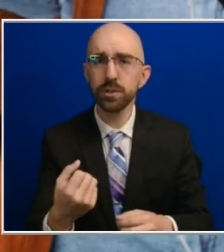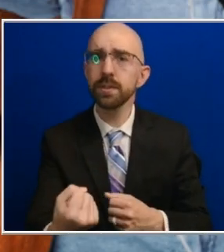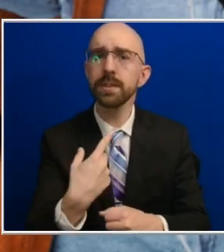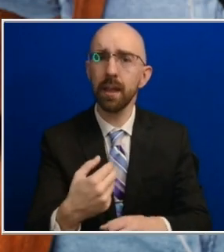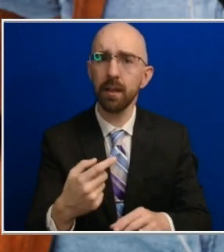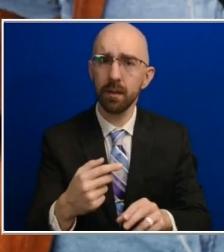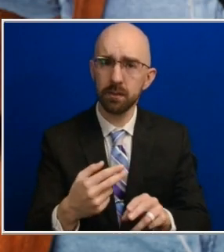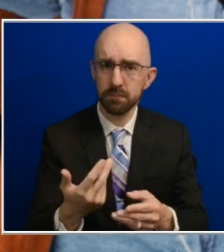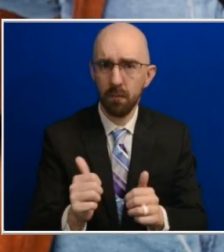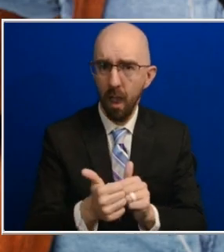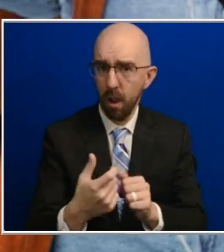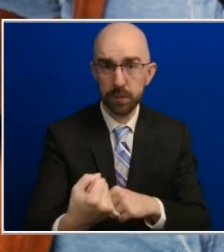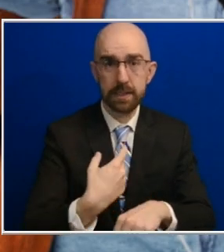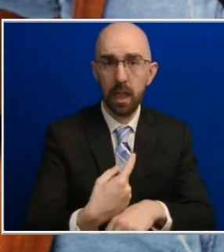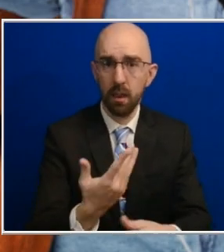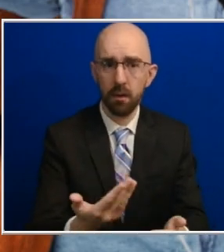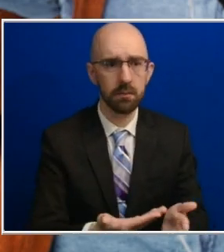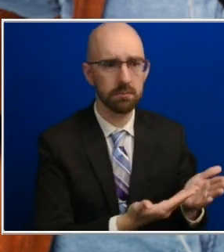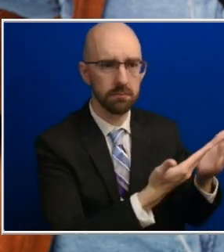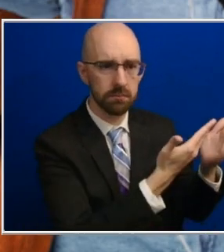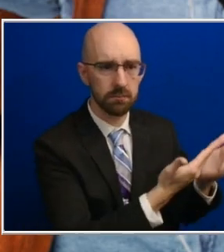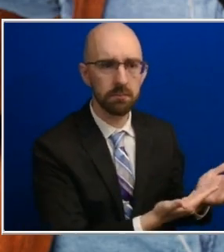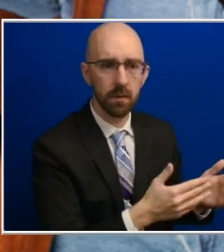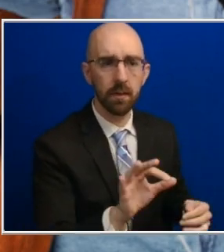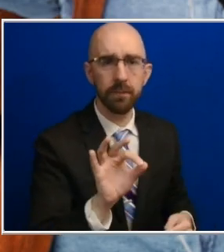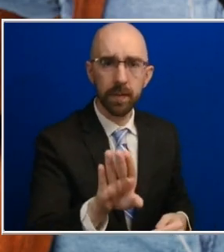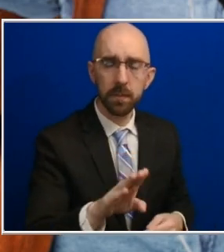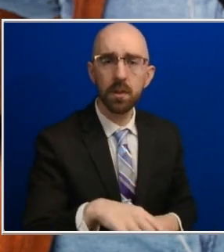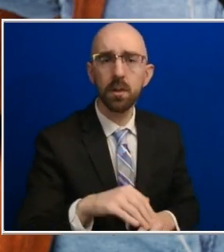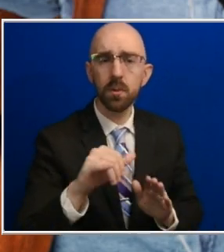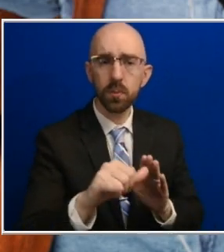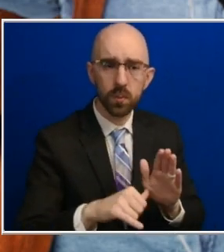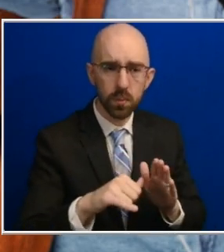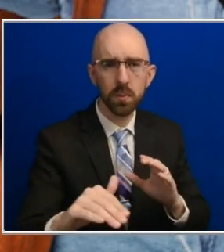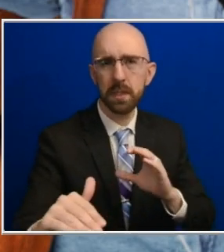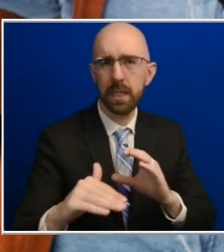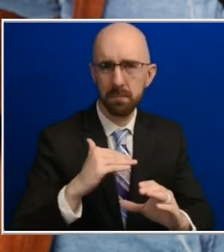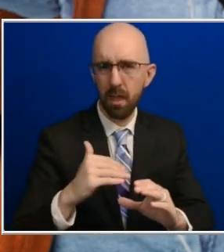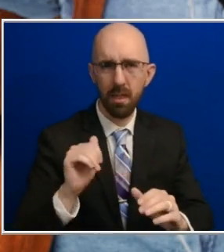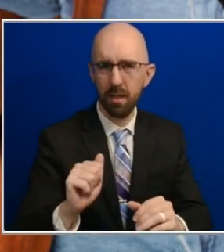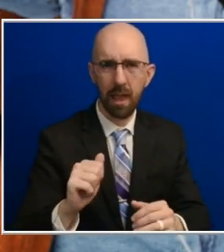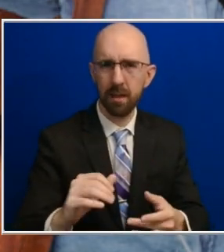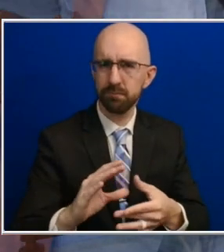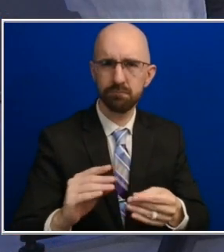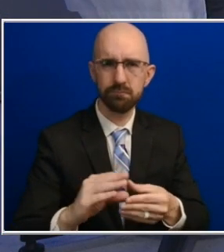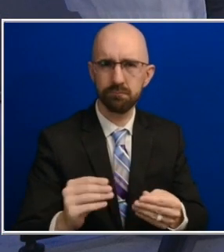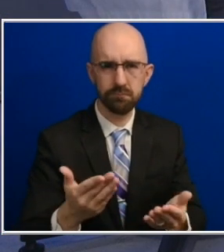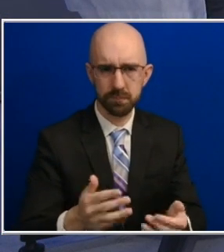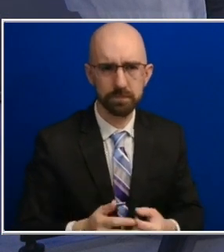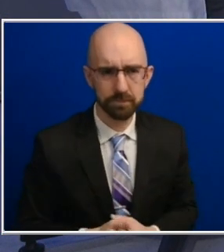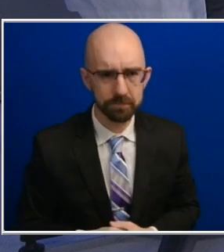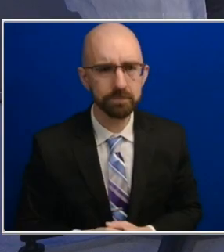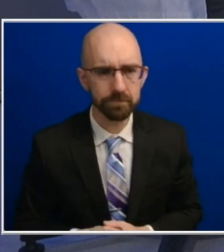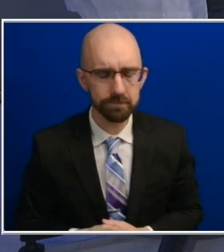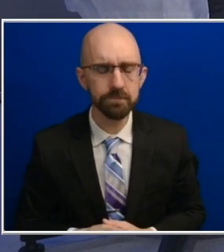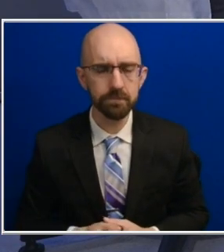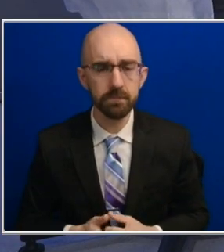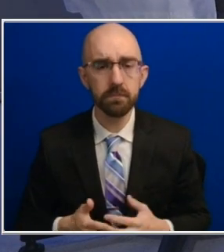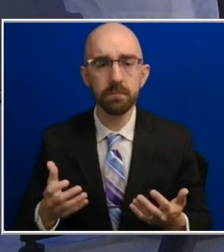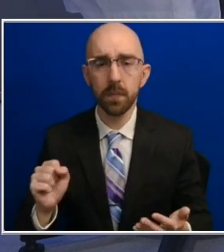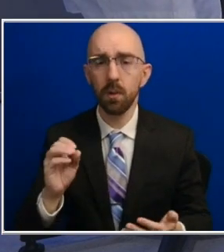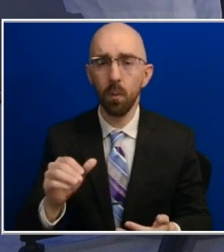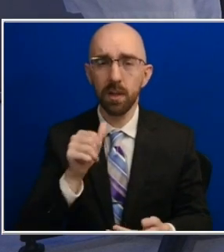your screen, YouTube, Facebook, or email the Medical News Network. So it's not